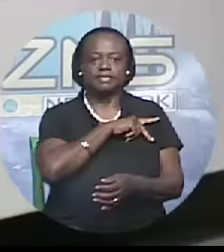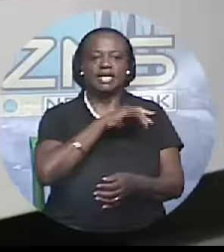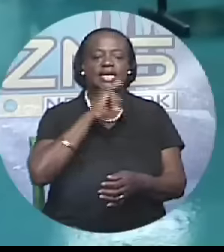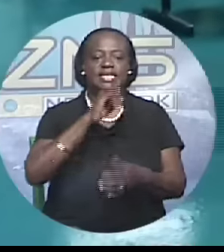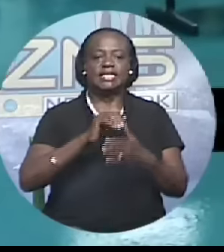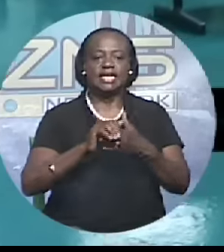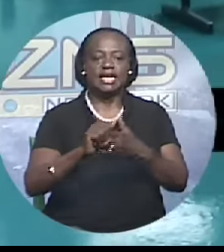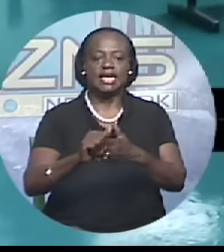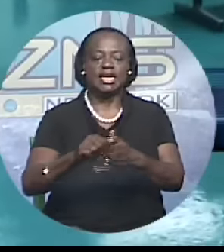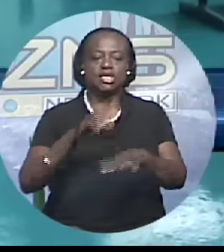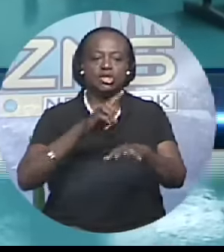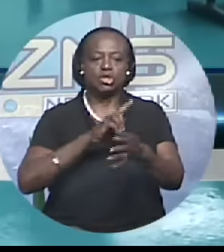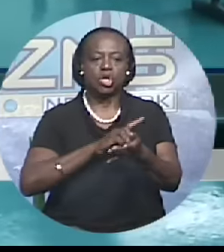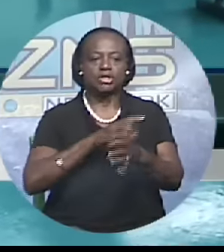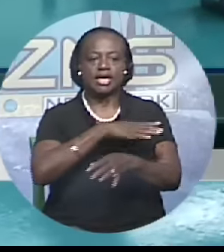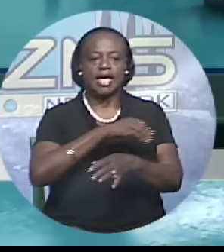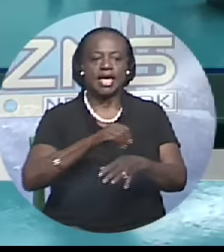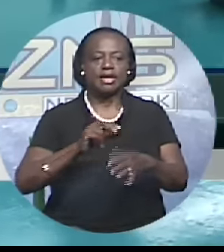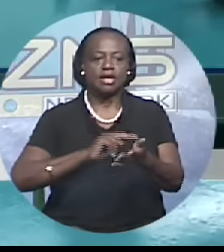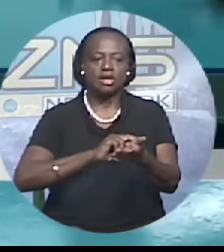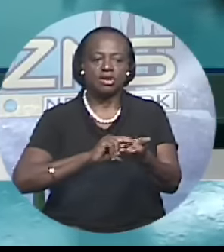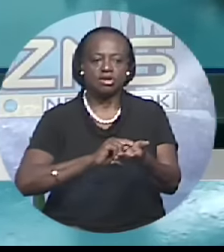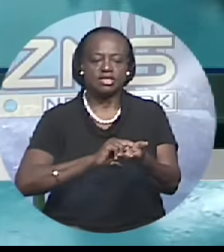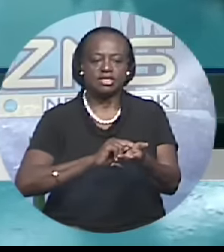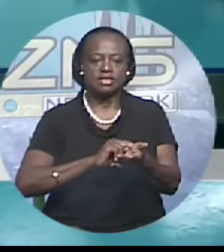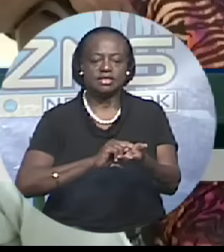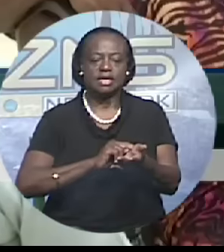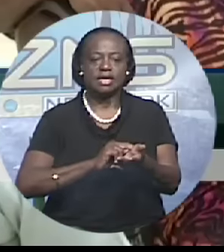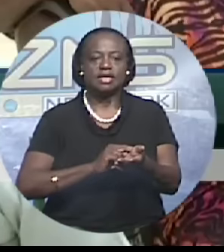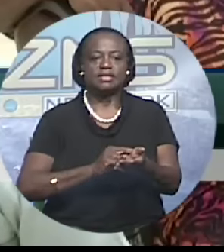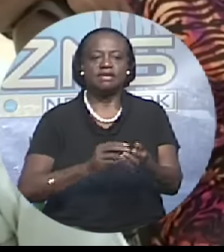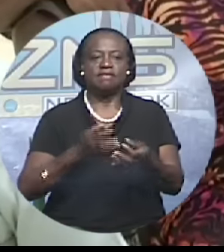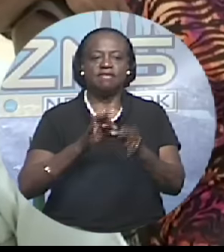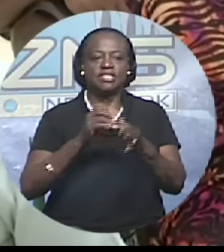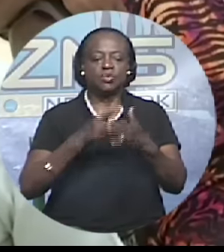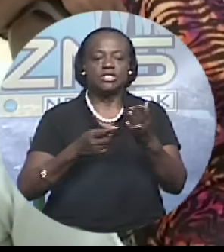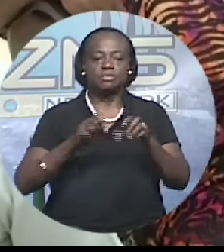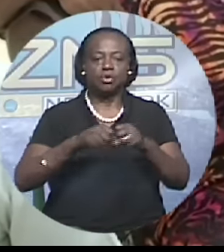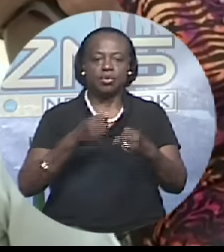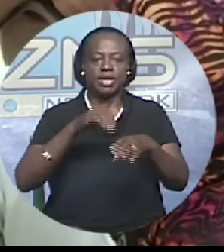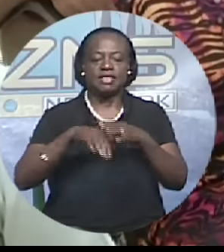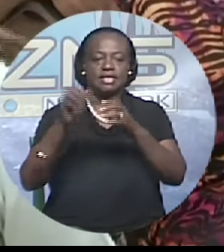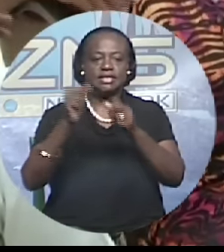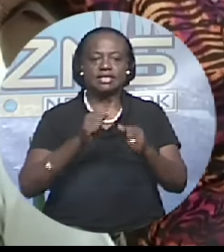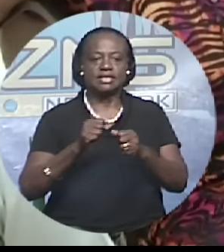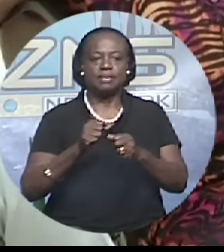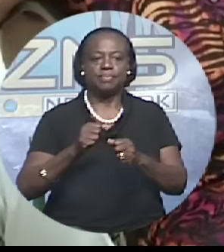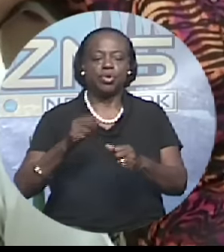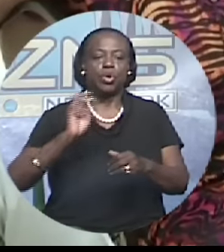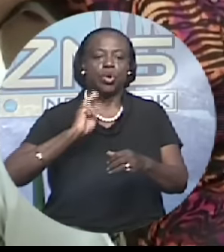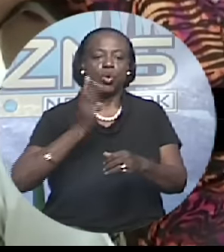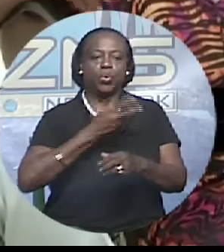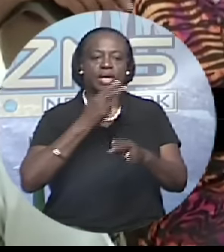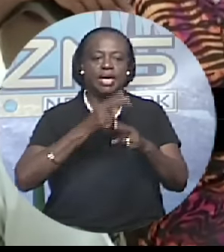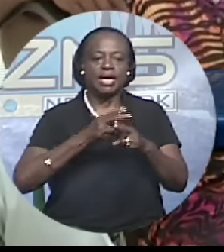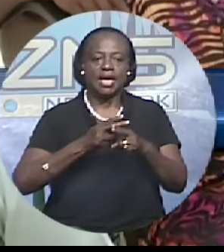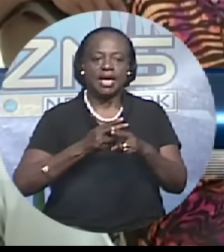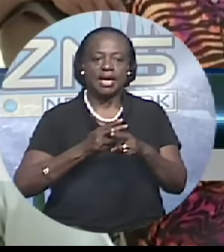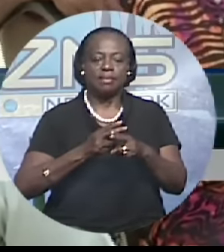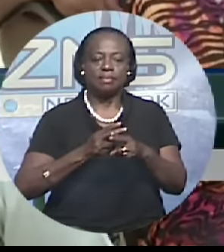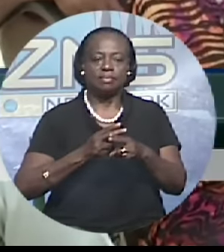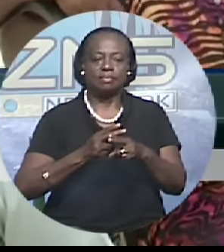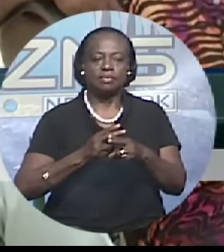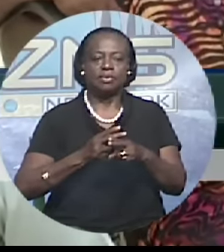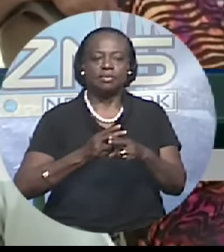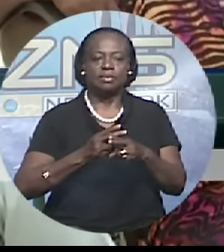nurses committed to fixing whatever is broken within the healthcare system. We've identified that there is an increase in readmissions of patients.